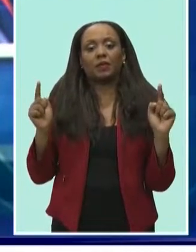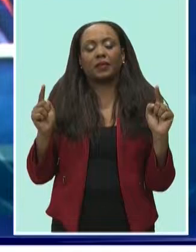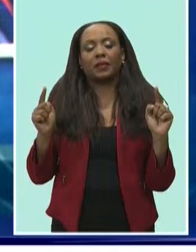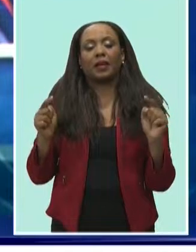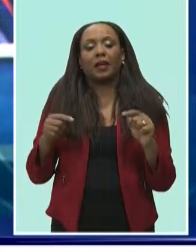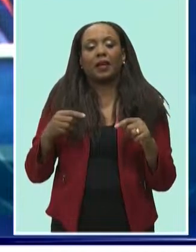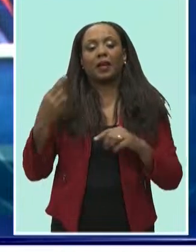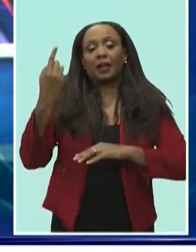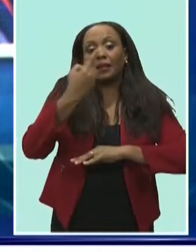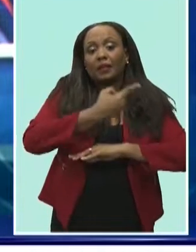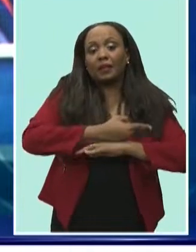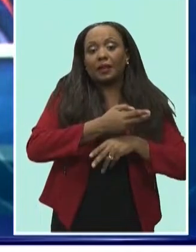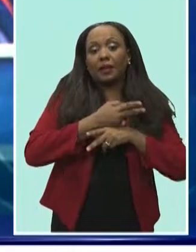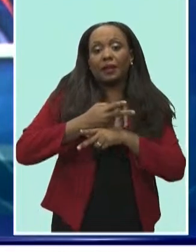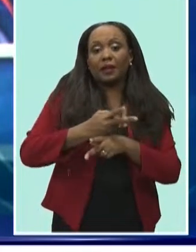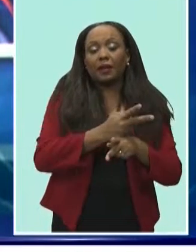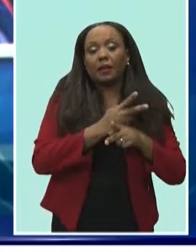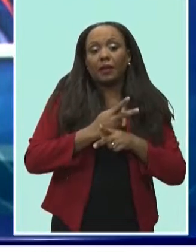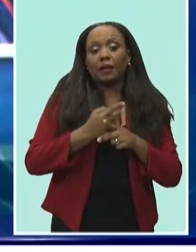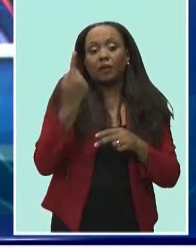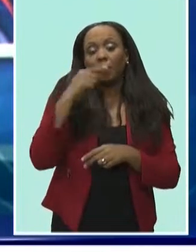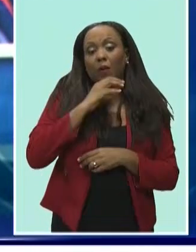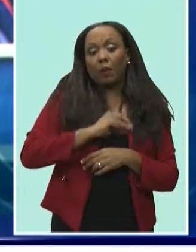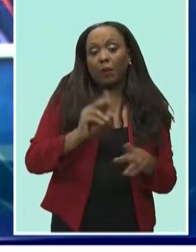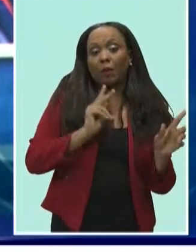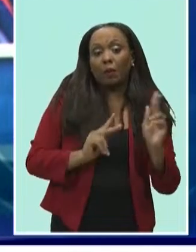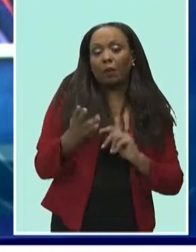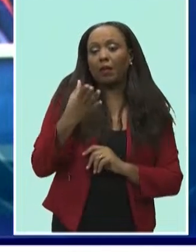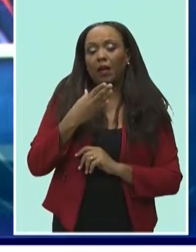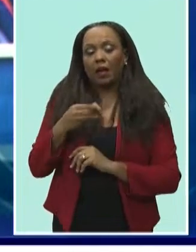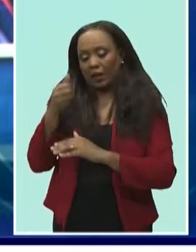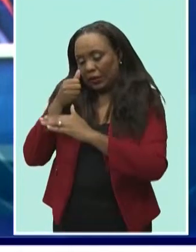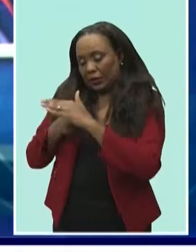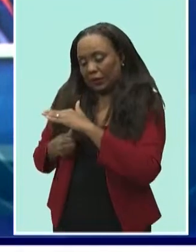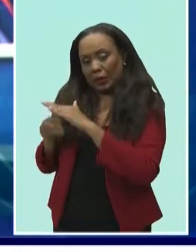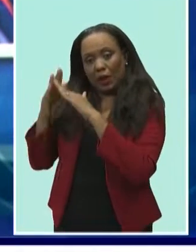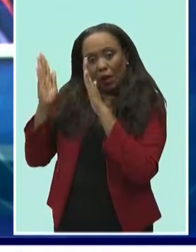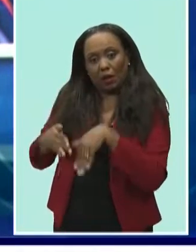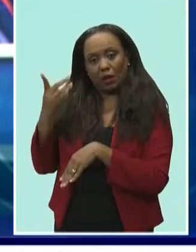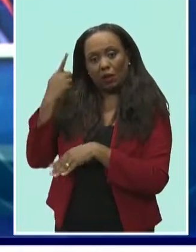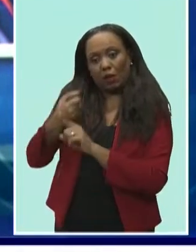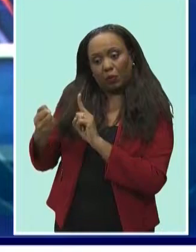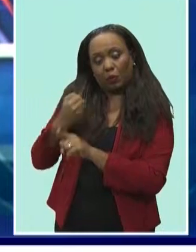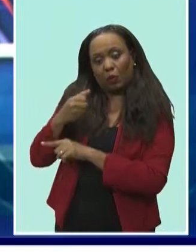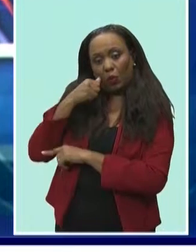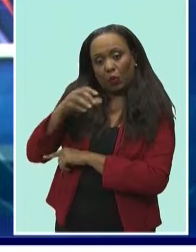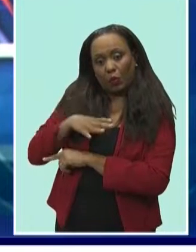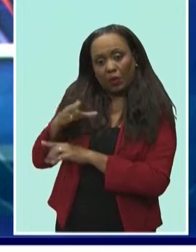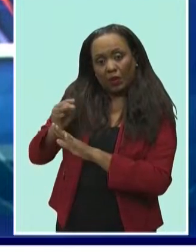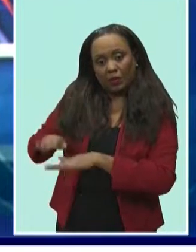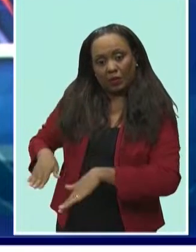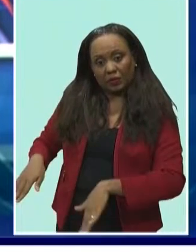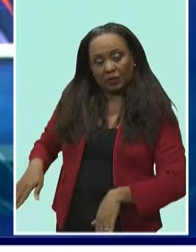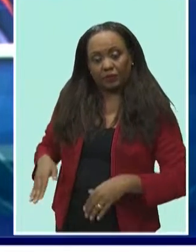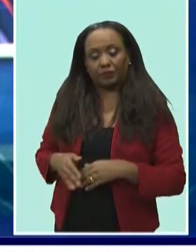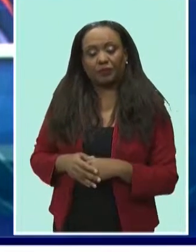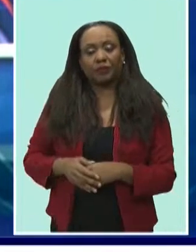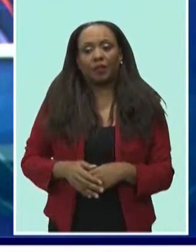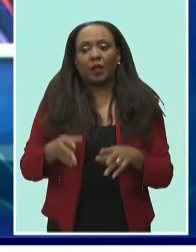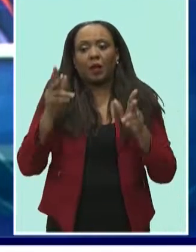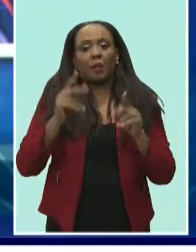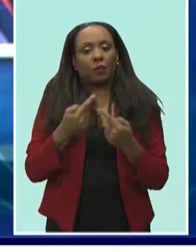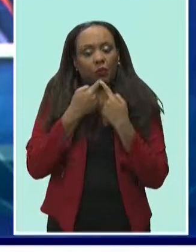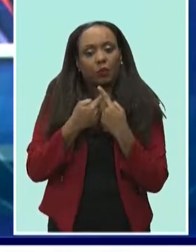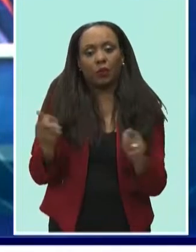seniors and a shelter for battered women. Divisional Commander for Barbados Major Darrell Wilkinson disclosed the plans during a courtesy call